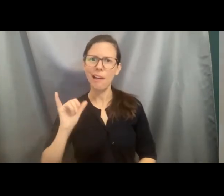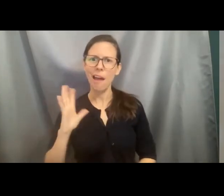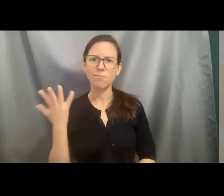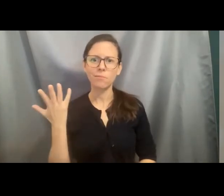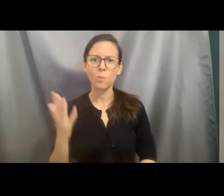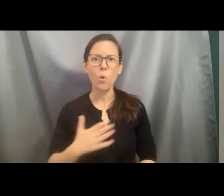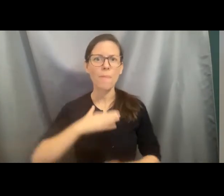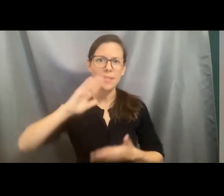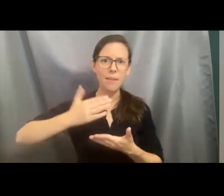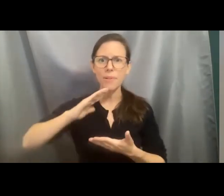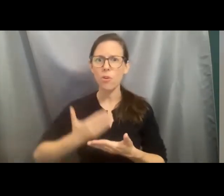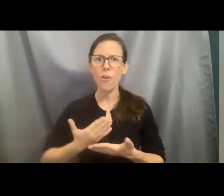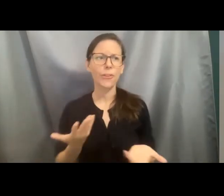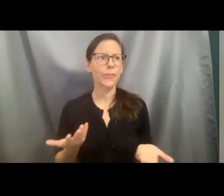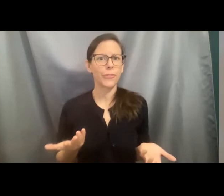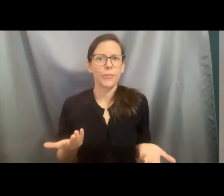my son, my daughter,